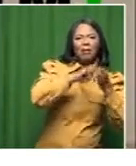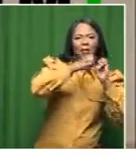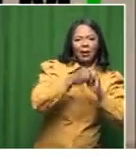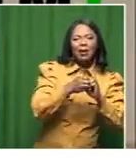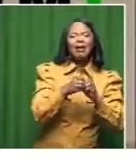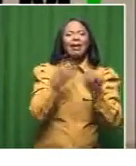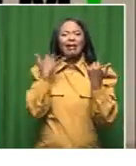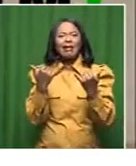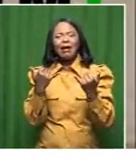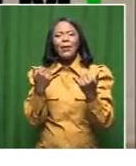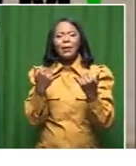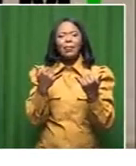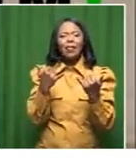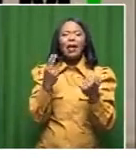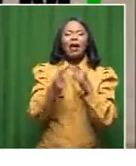now been